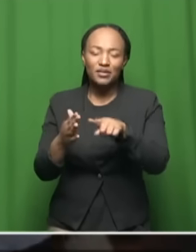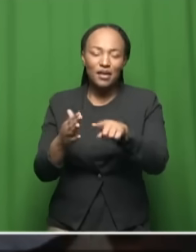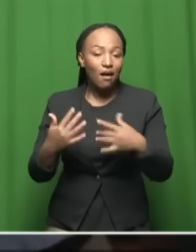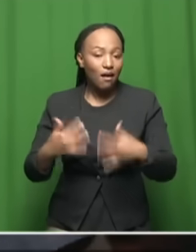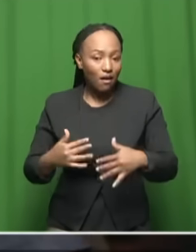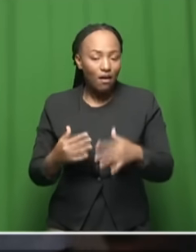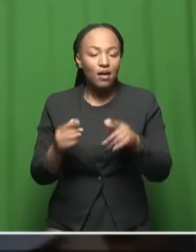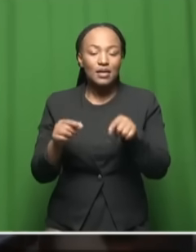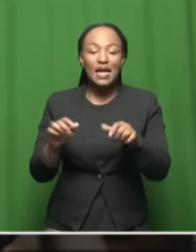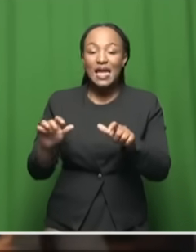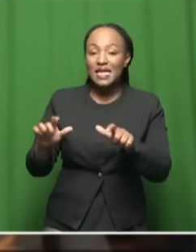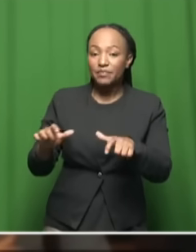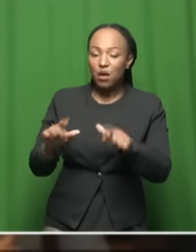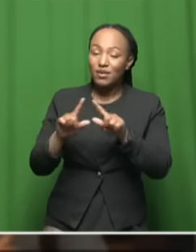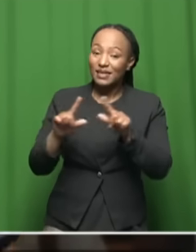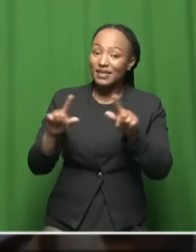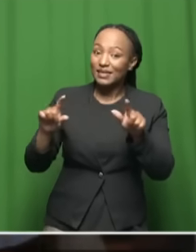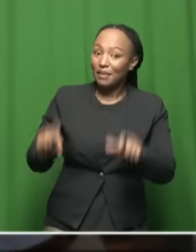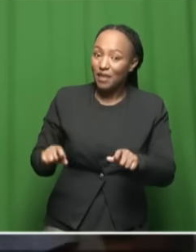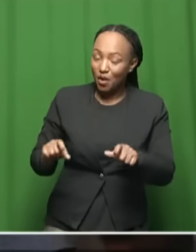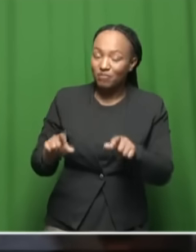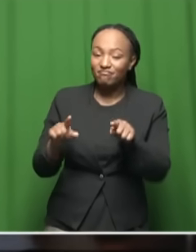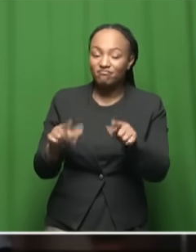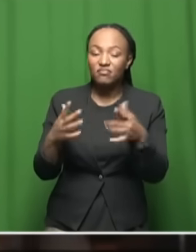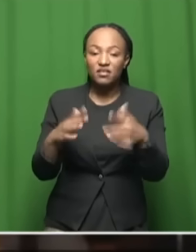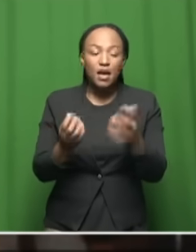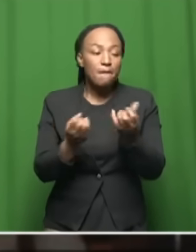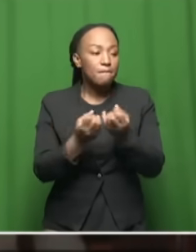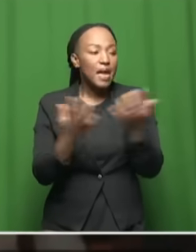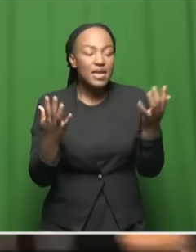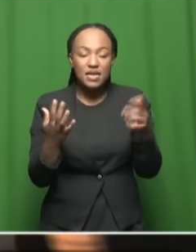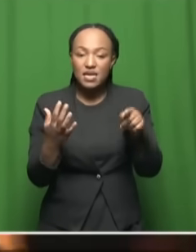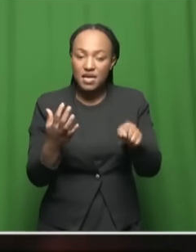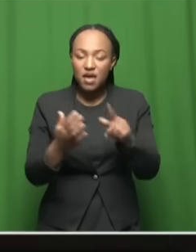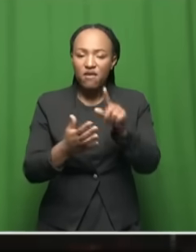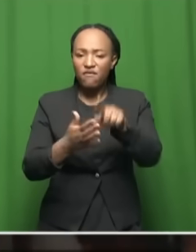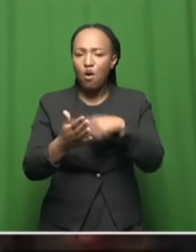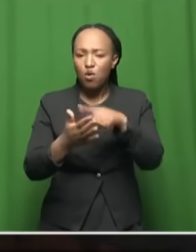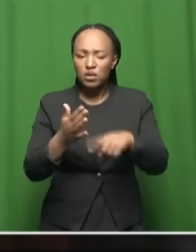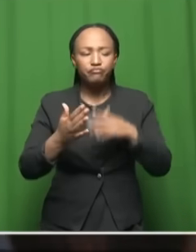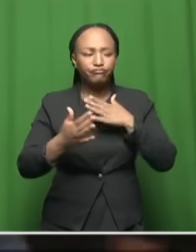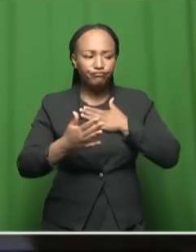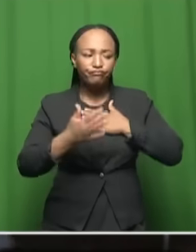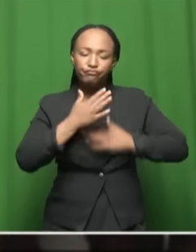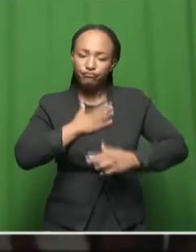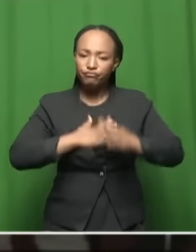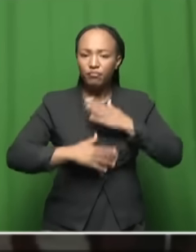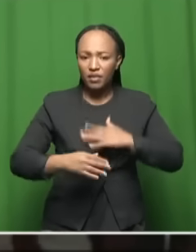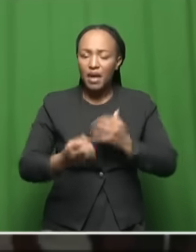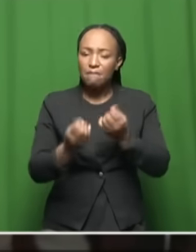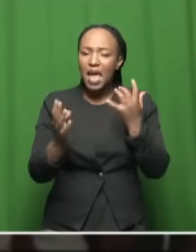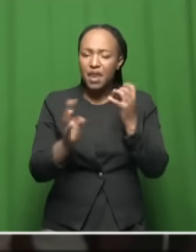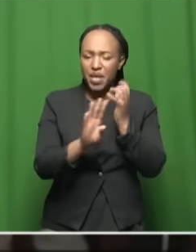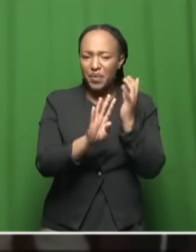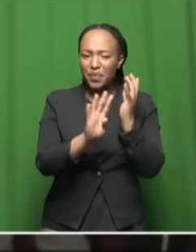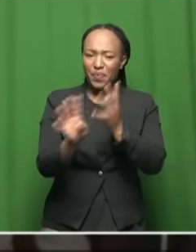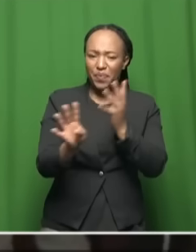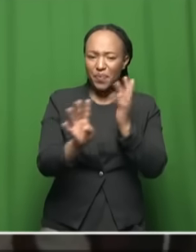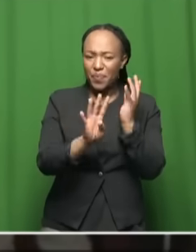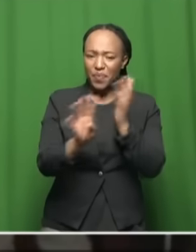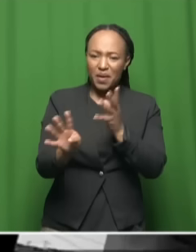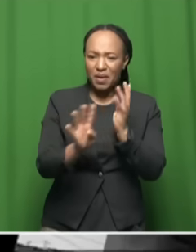certainly here in Cape Town, on the Cape Flats where we've been, voters have been very patient, and they've been coming out in quite some numbers to cast